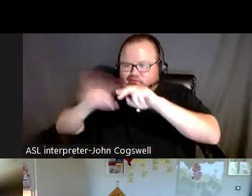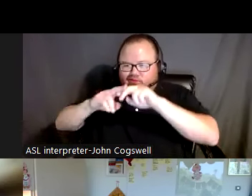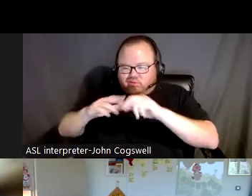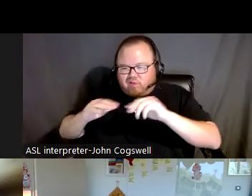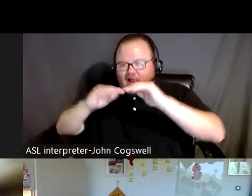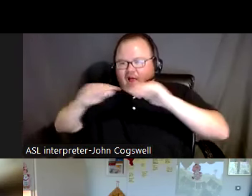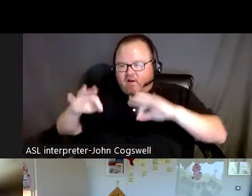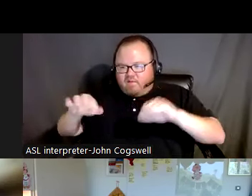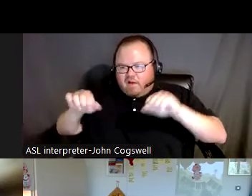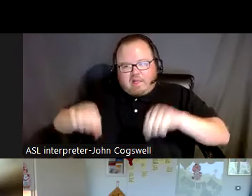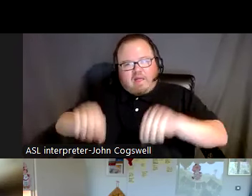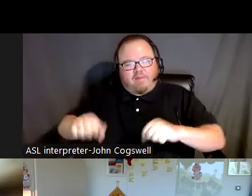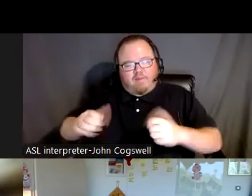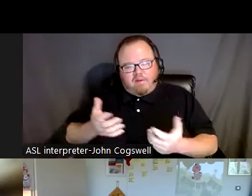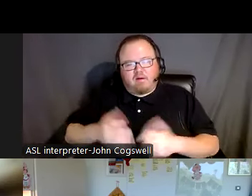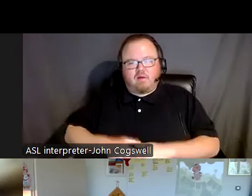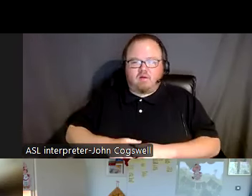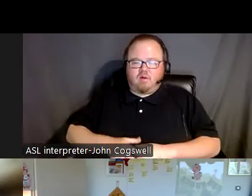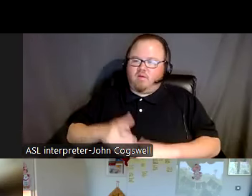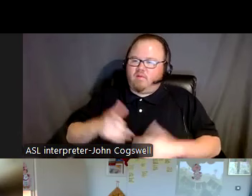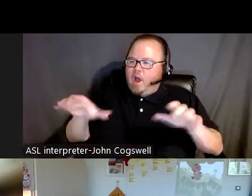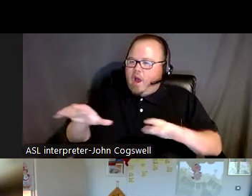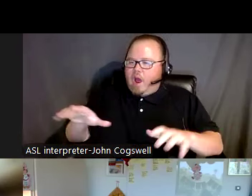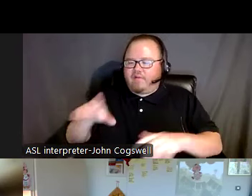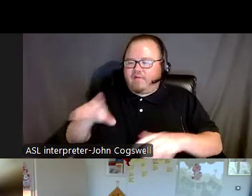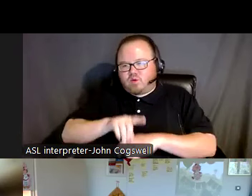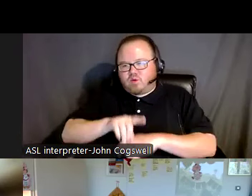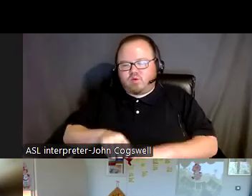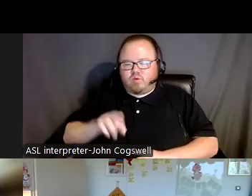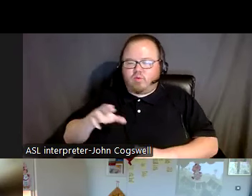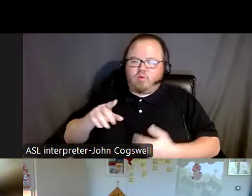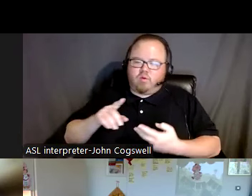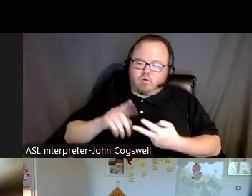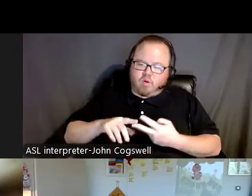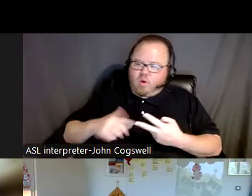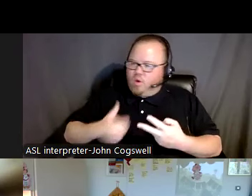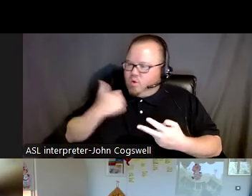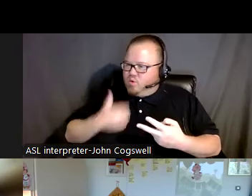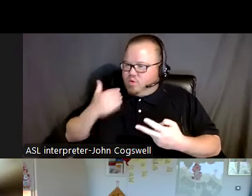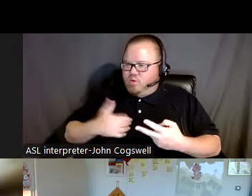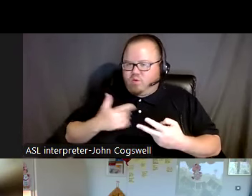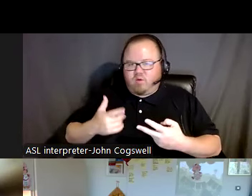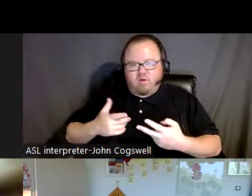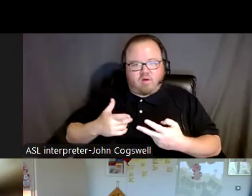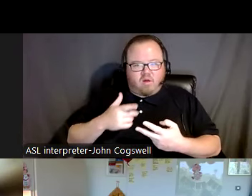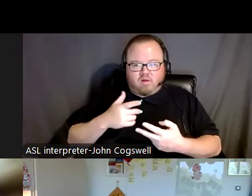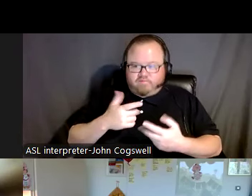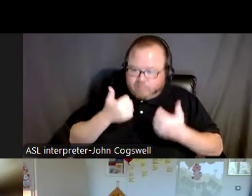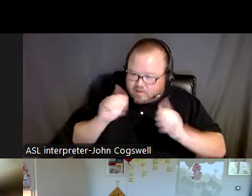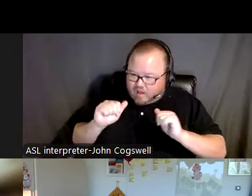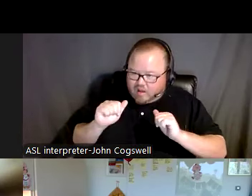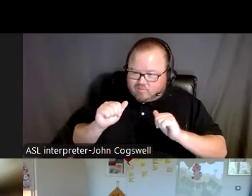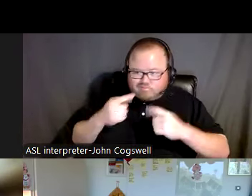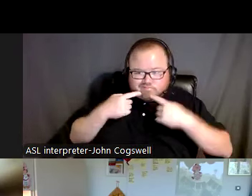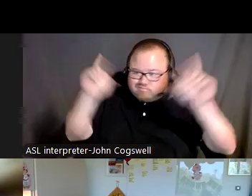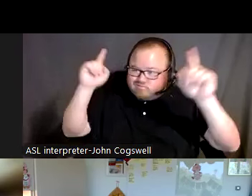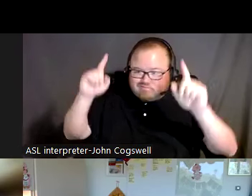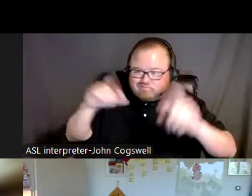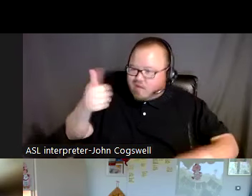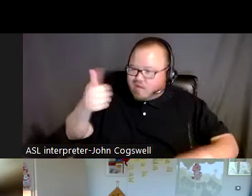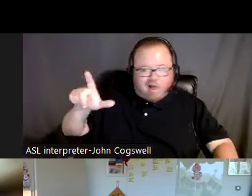care was so when people, whether they're active duty, whether they're a youth, make that attempt and it's not effective, or not